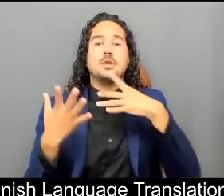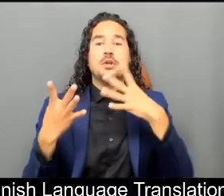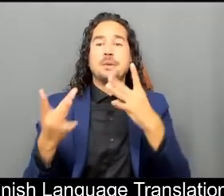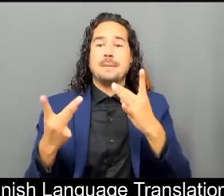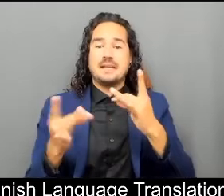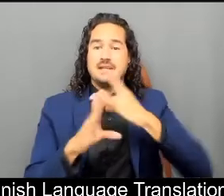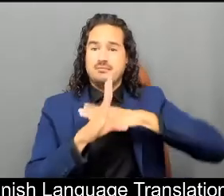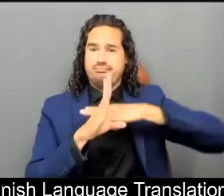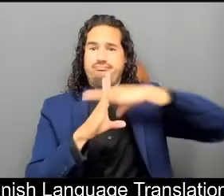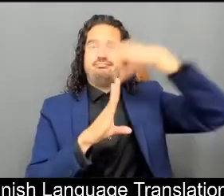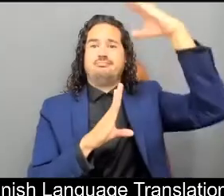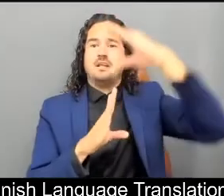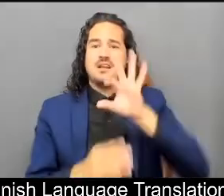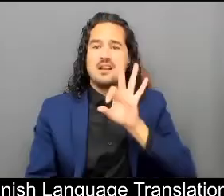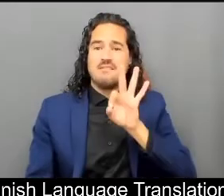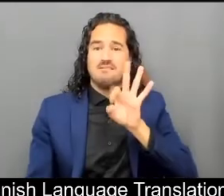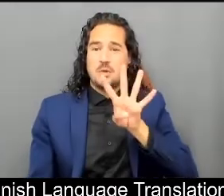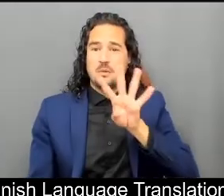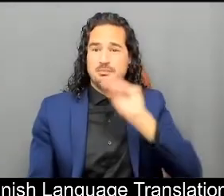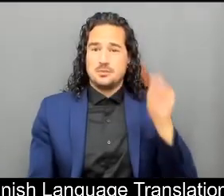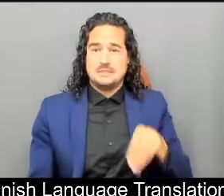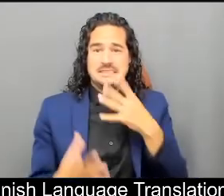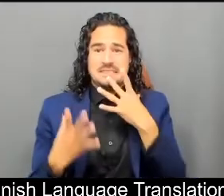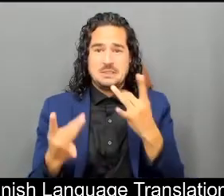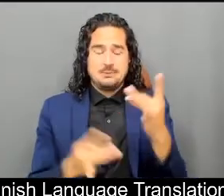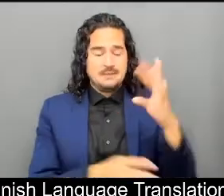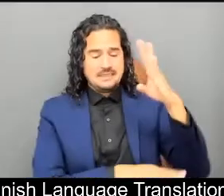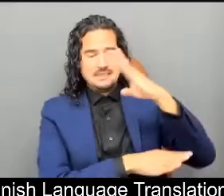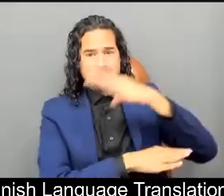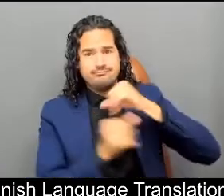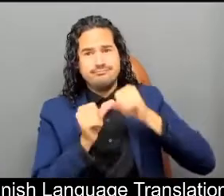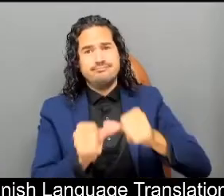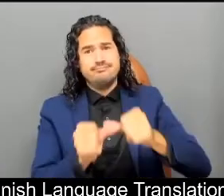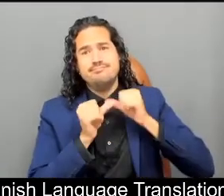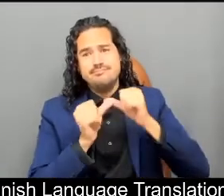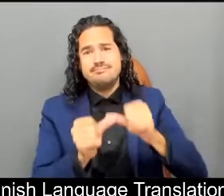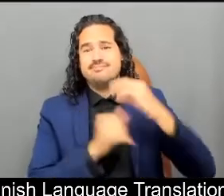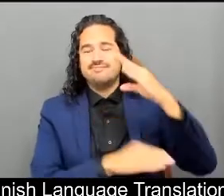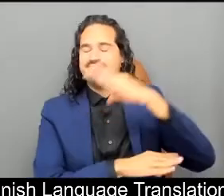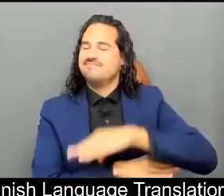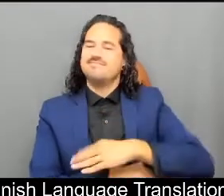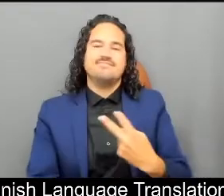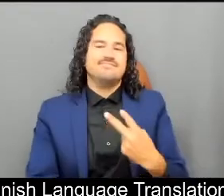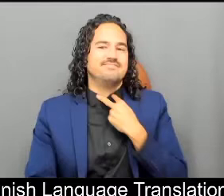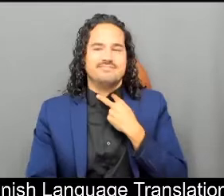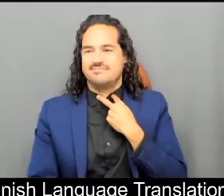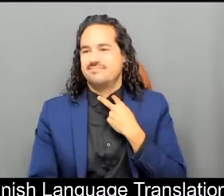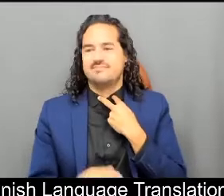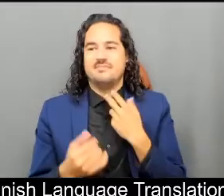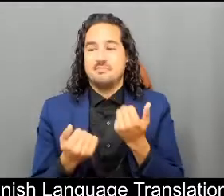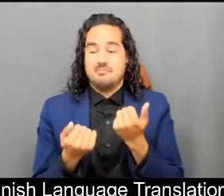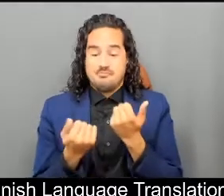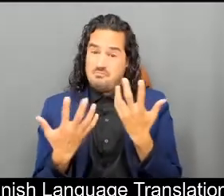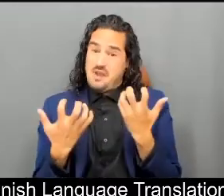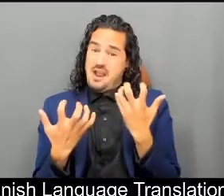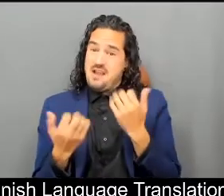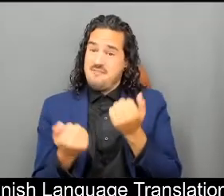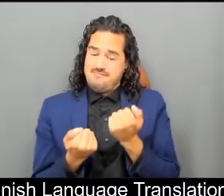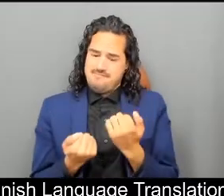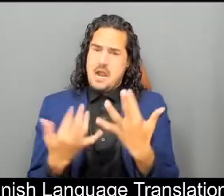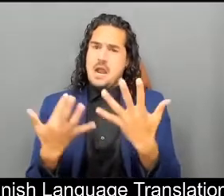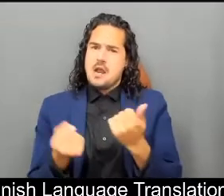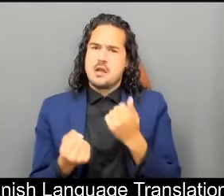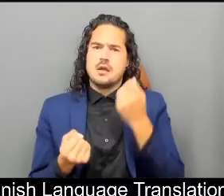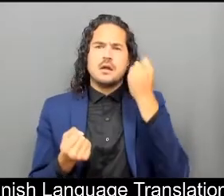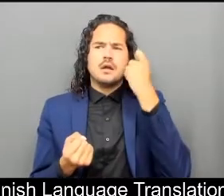mid-afternoon. And so for us to accomplish our objectives of getting in what we call good black in